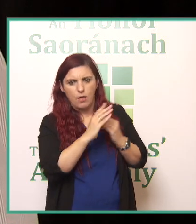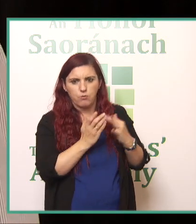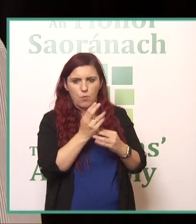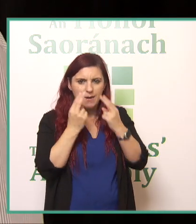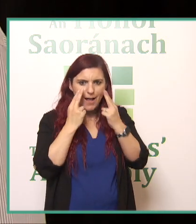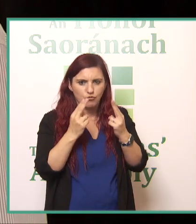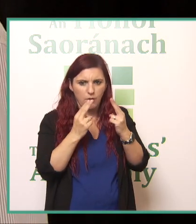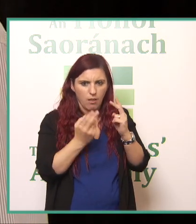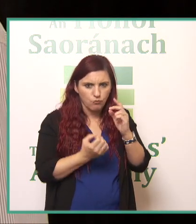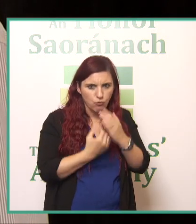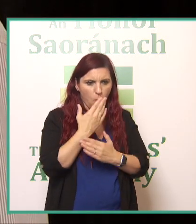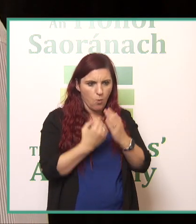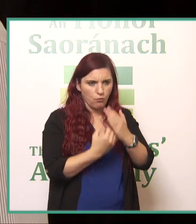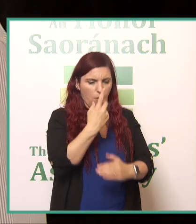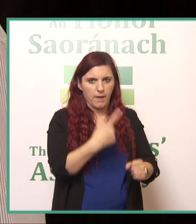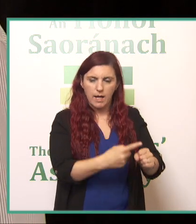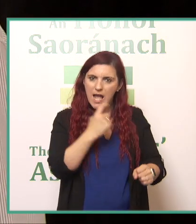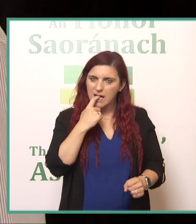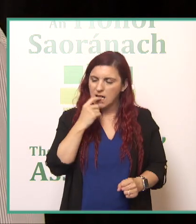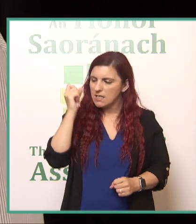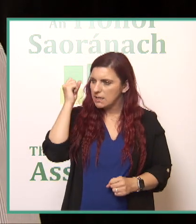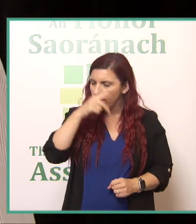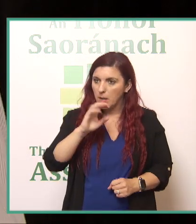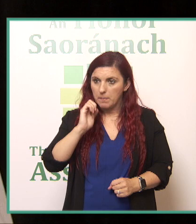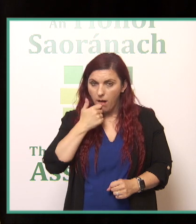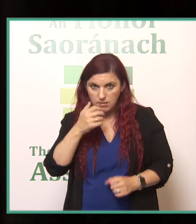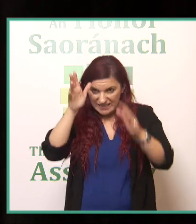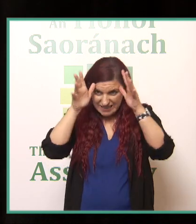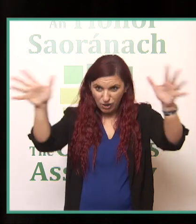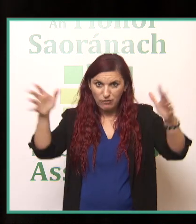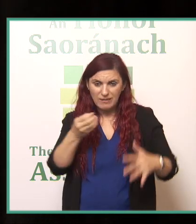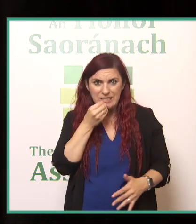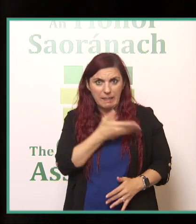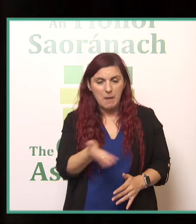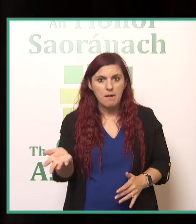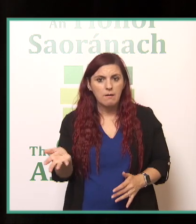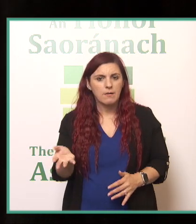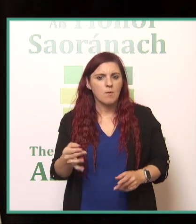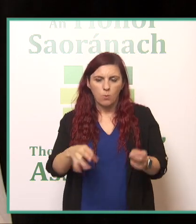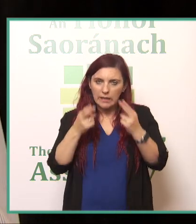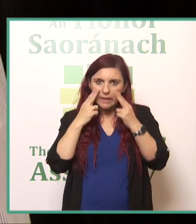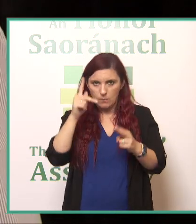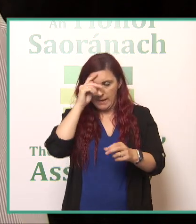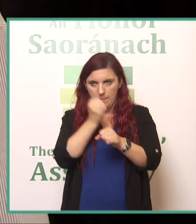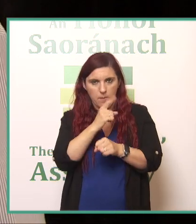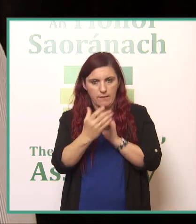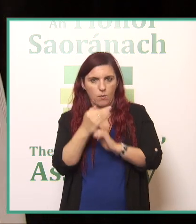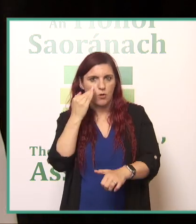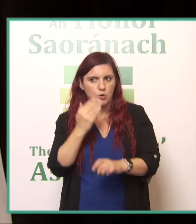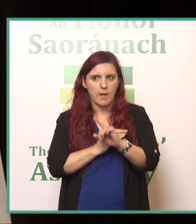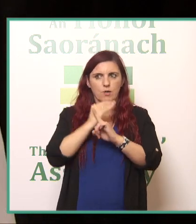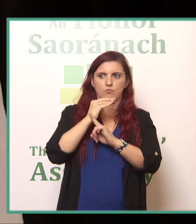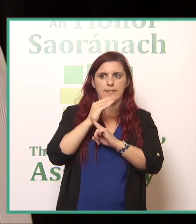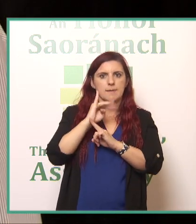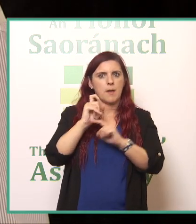regeneration, it's very, very hard because of the grazing, and that's something that needs to be addressed if we want to increase the diversity within